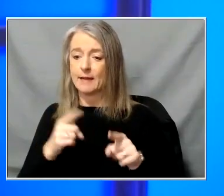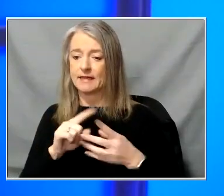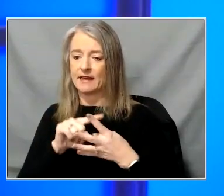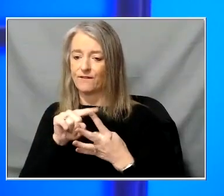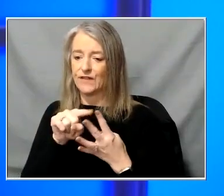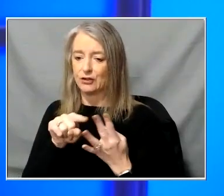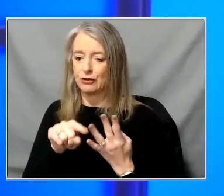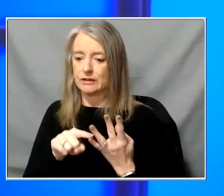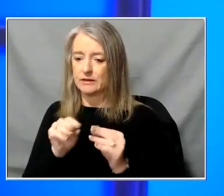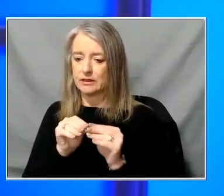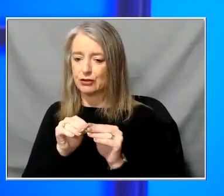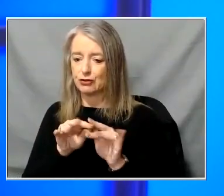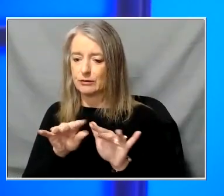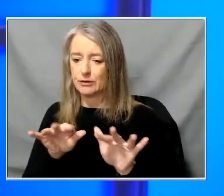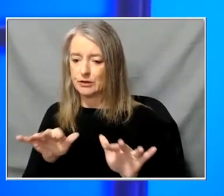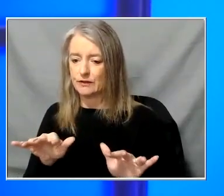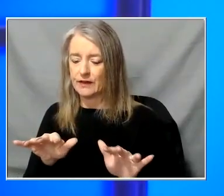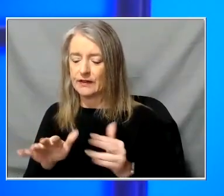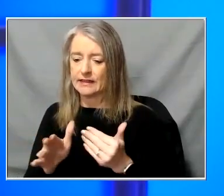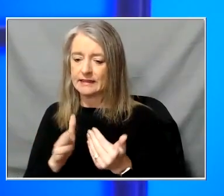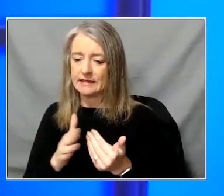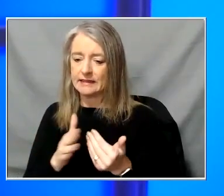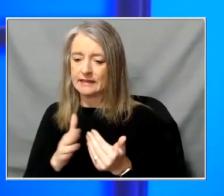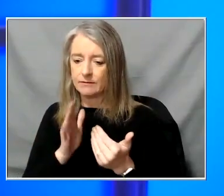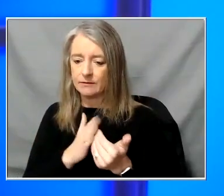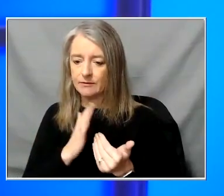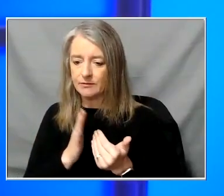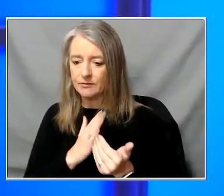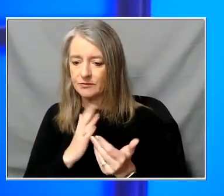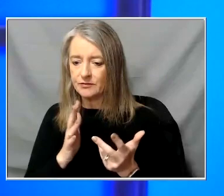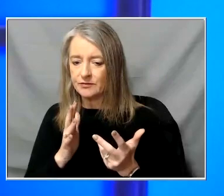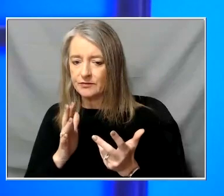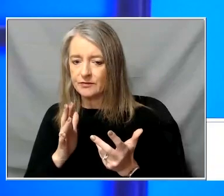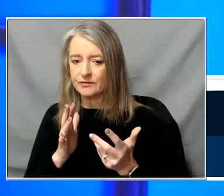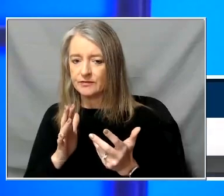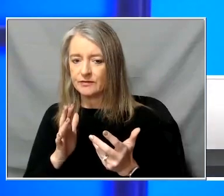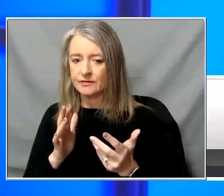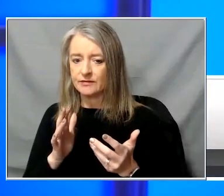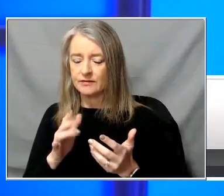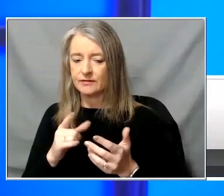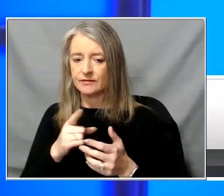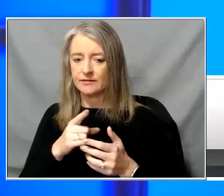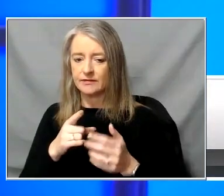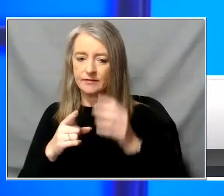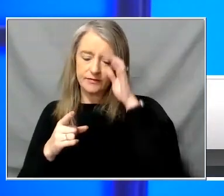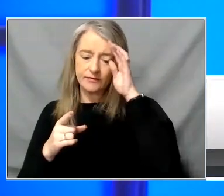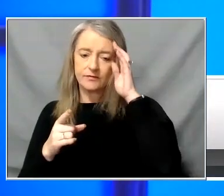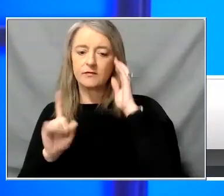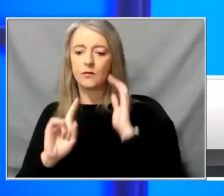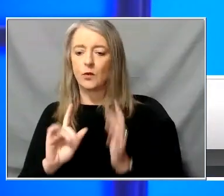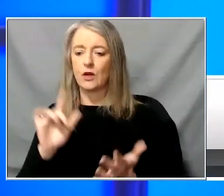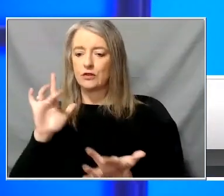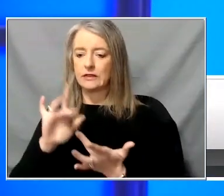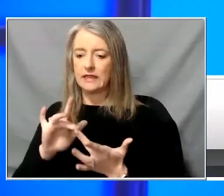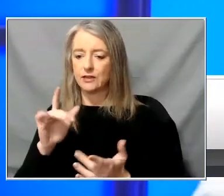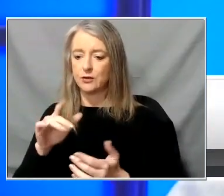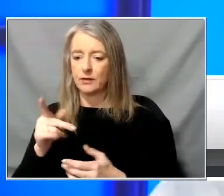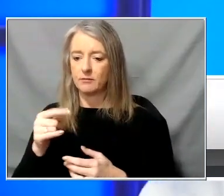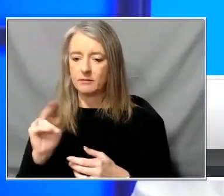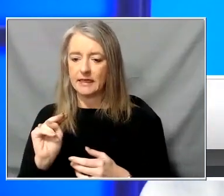And need to see a doctor at that point. Yeah. Okay, start asking questions. Patty, last question. Patty wants to know, what should I expect once the gallbladder